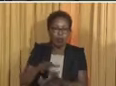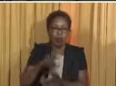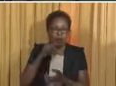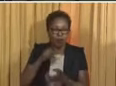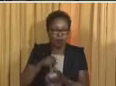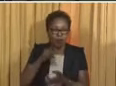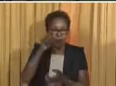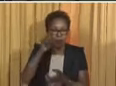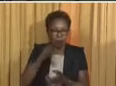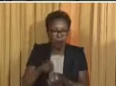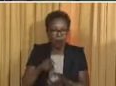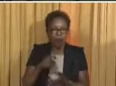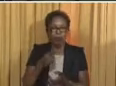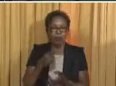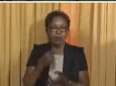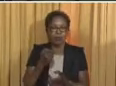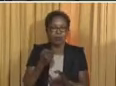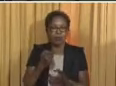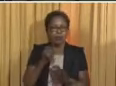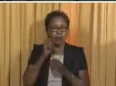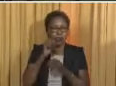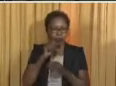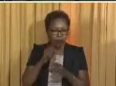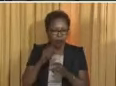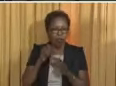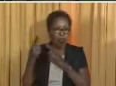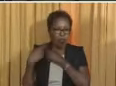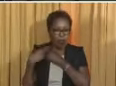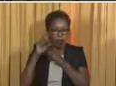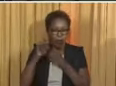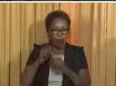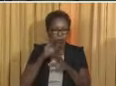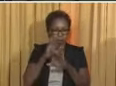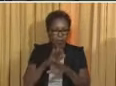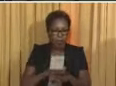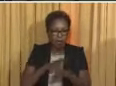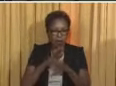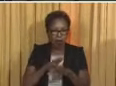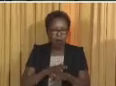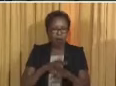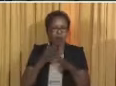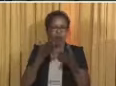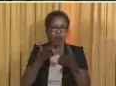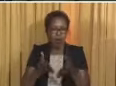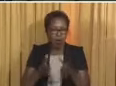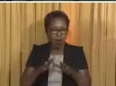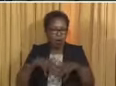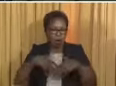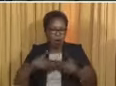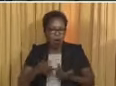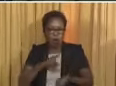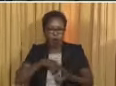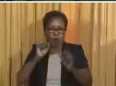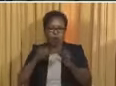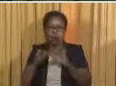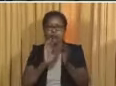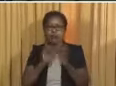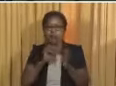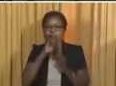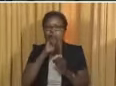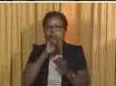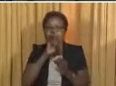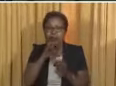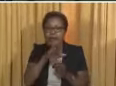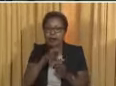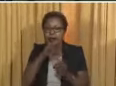interpret silences judiciously. Taking recourse to this doctrine, therefore, how do we interpret the silence as to who can